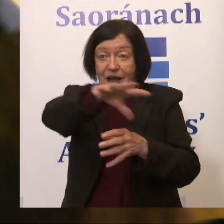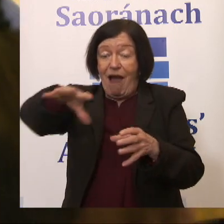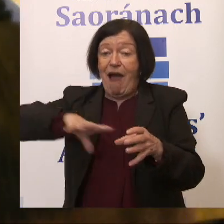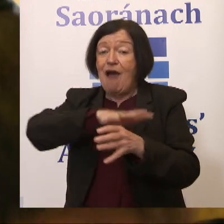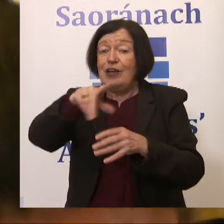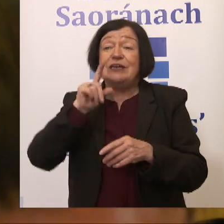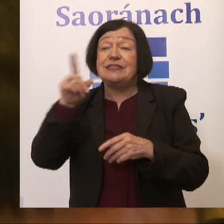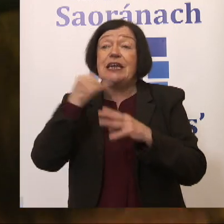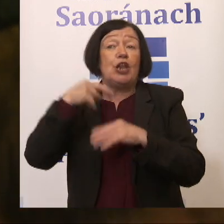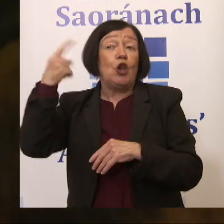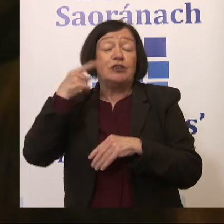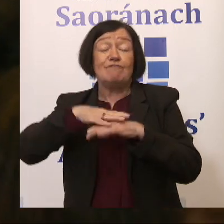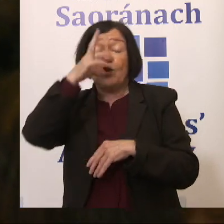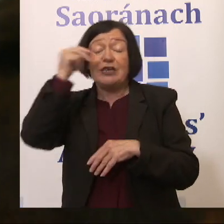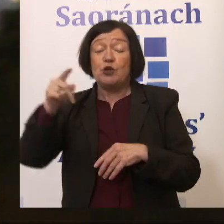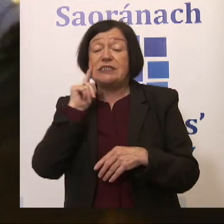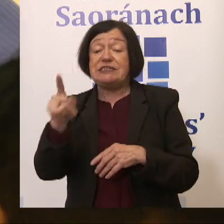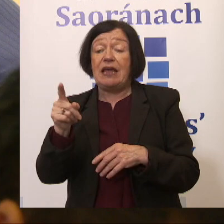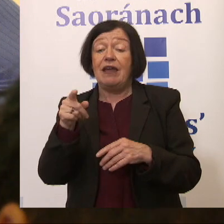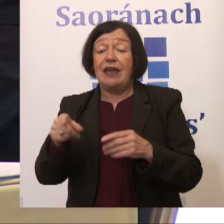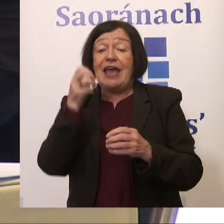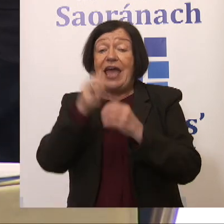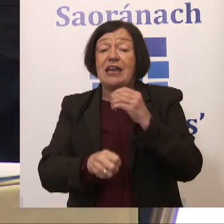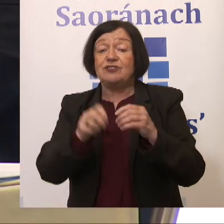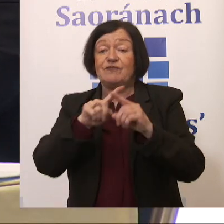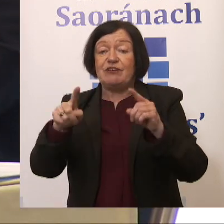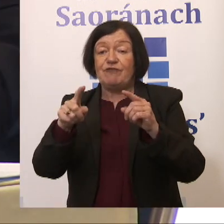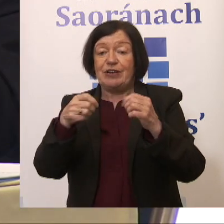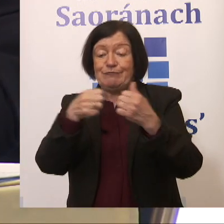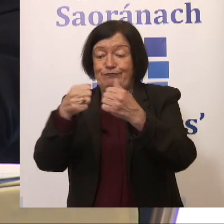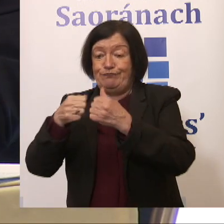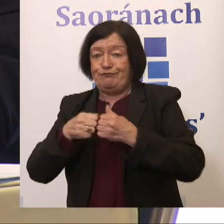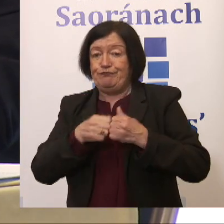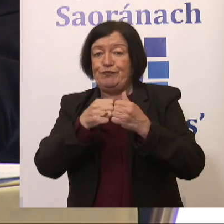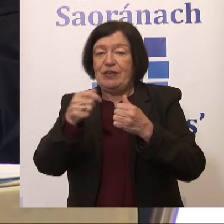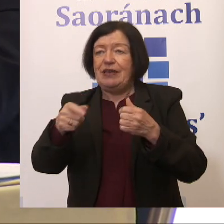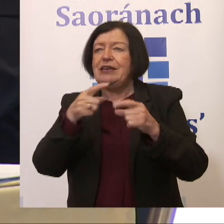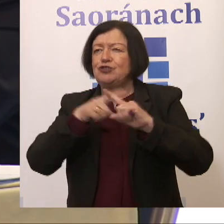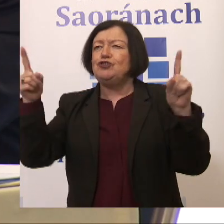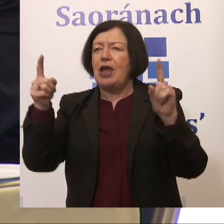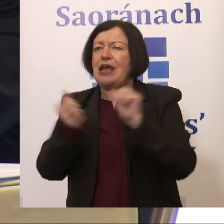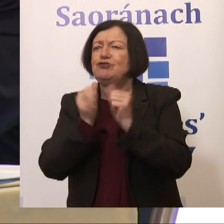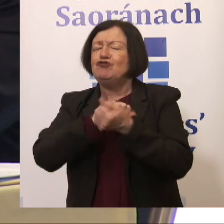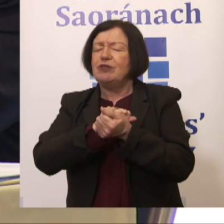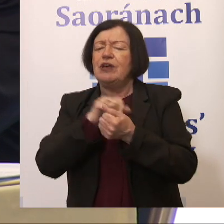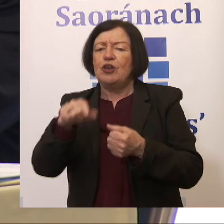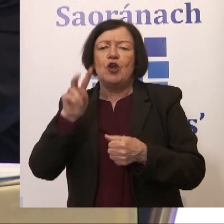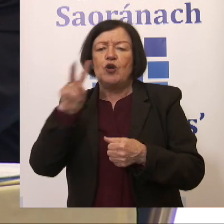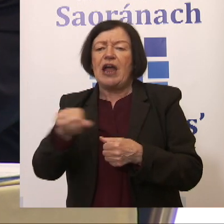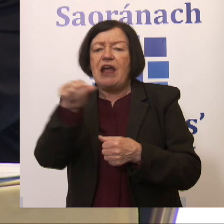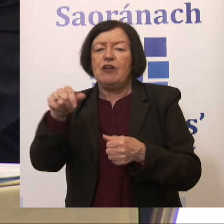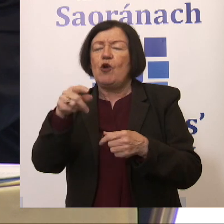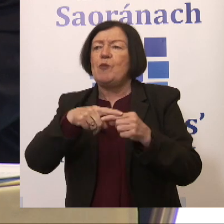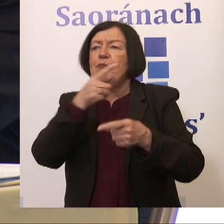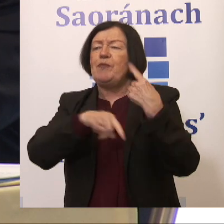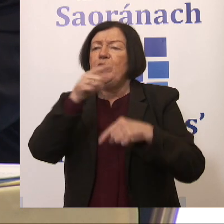see that in London, for example. You see things at the edge of boroughs suddenly change quite significantly. And if you look at an area, if you go back to